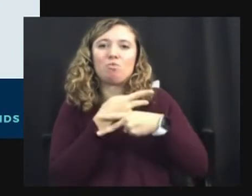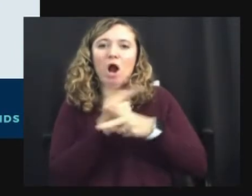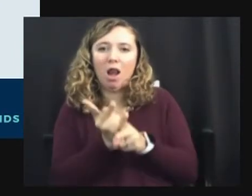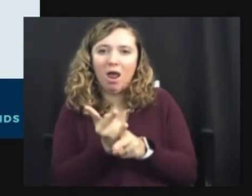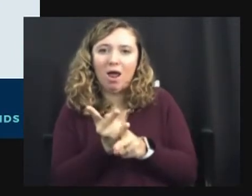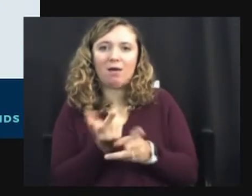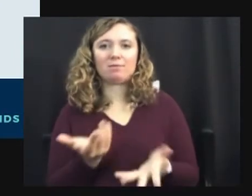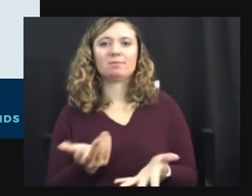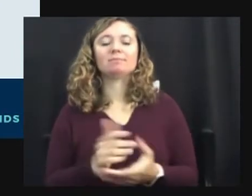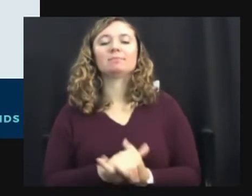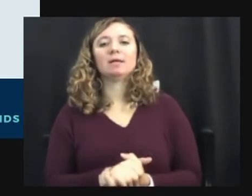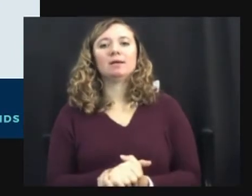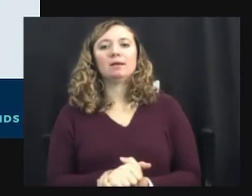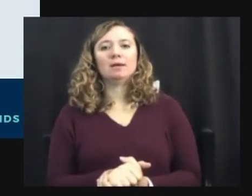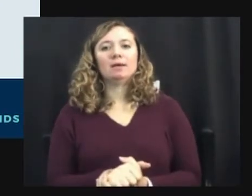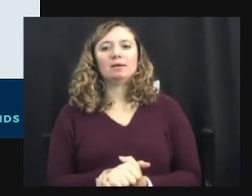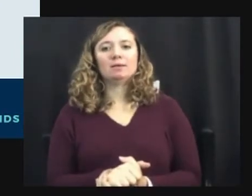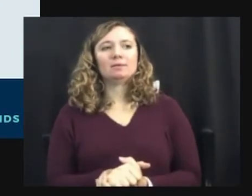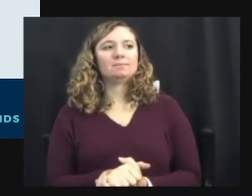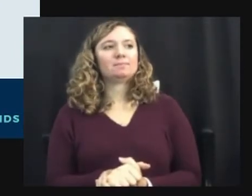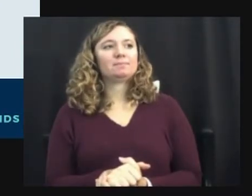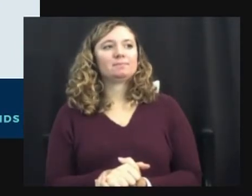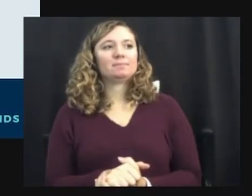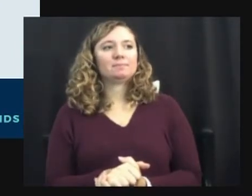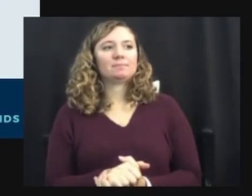So your first